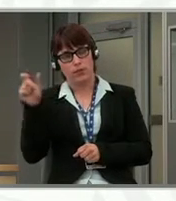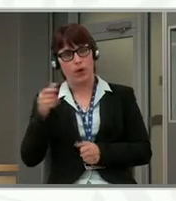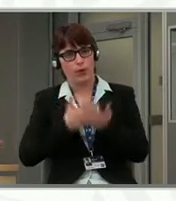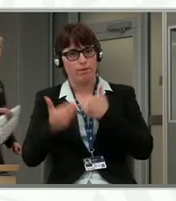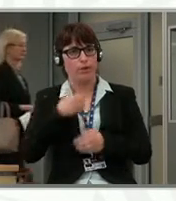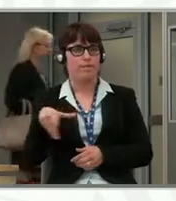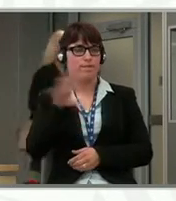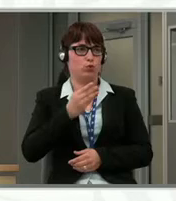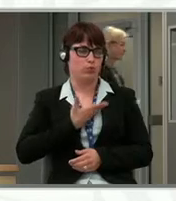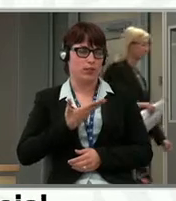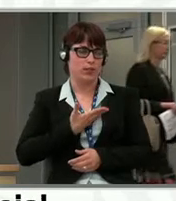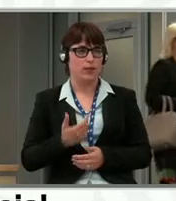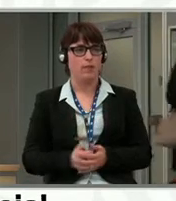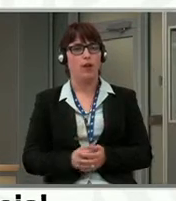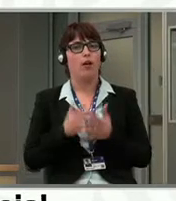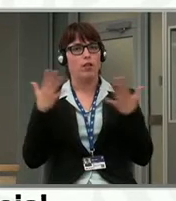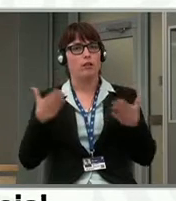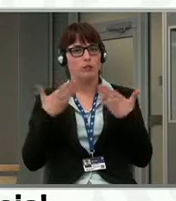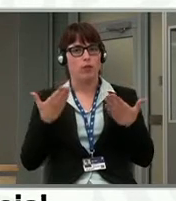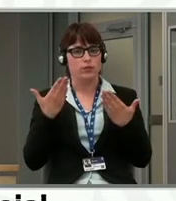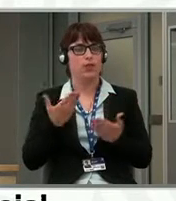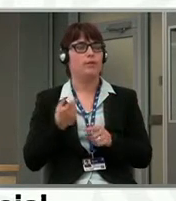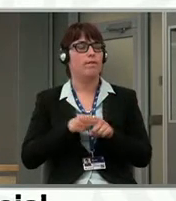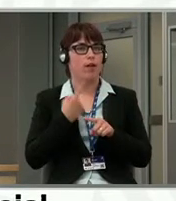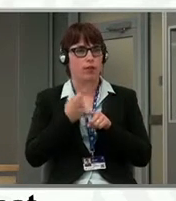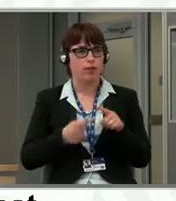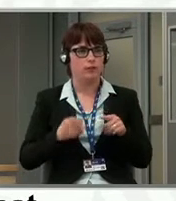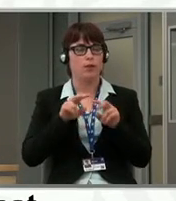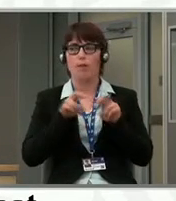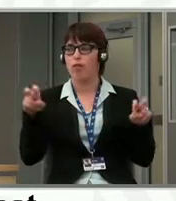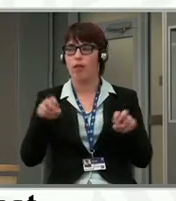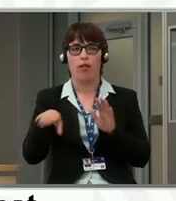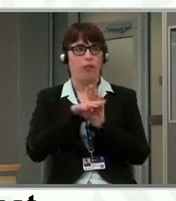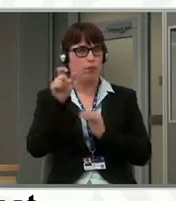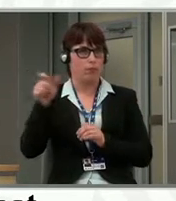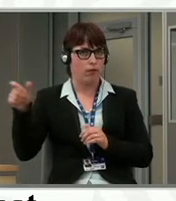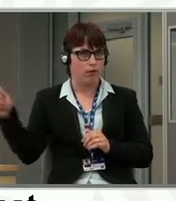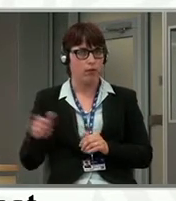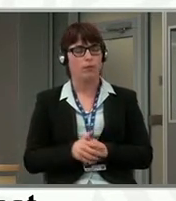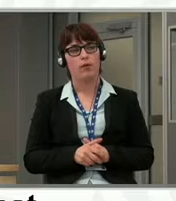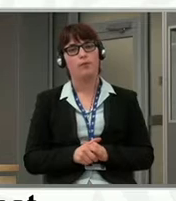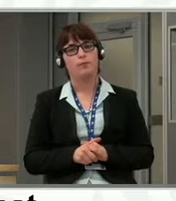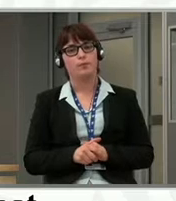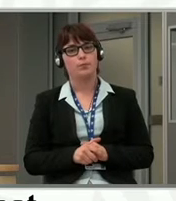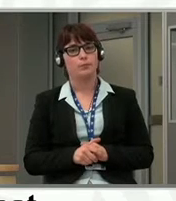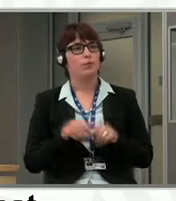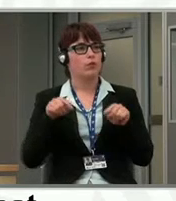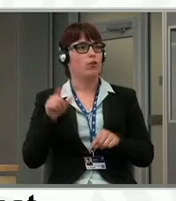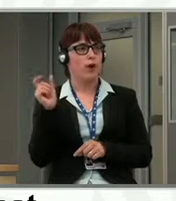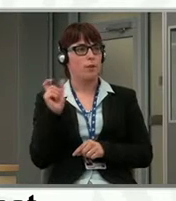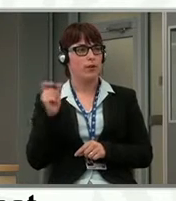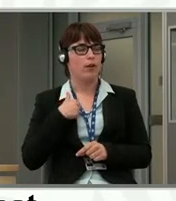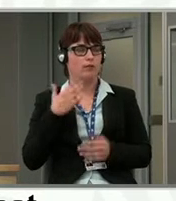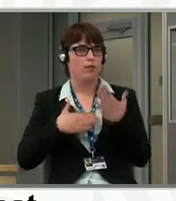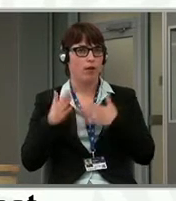general technologies that would make our lives and the lives of people with disabilities easier. Thank you again. Thank you to